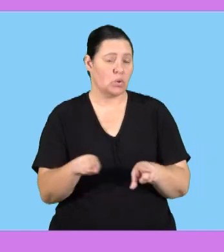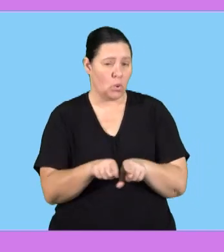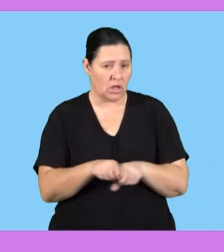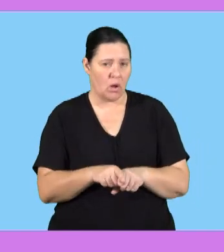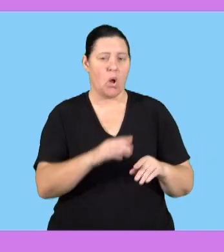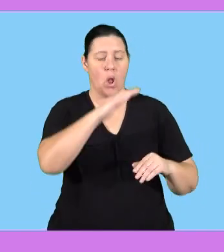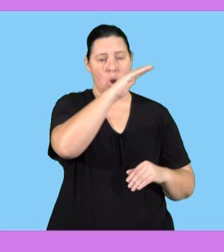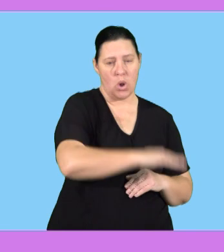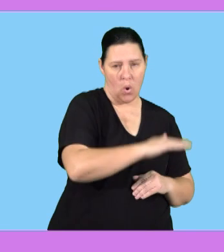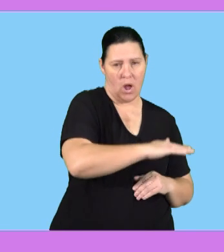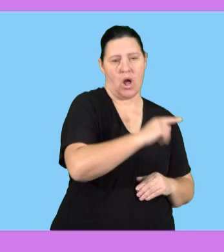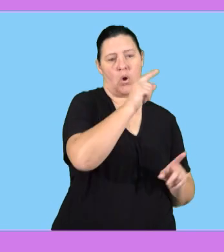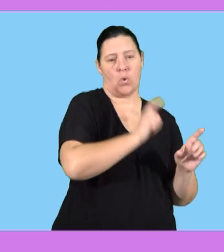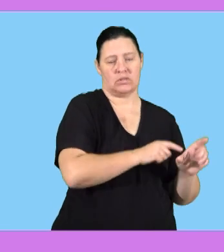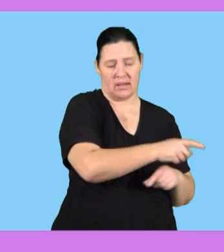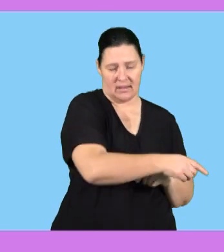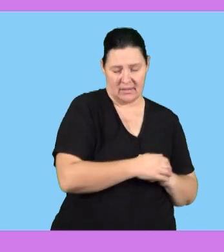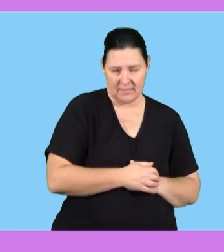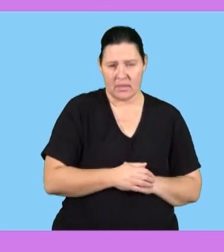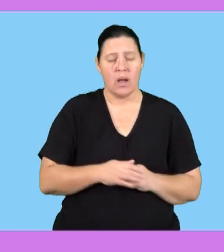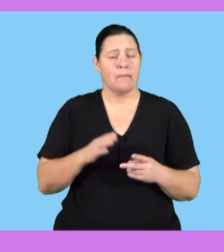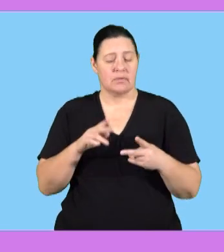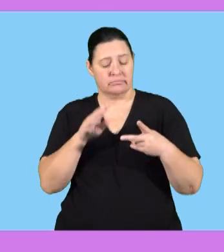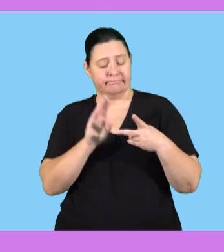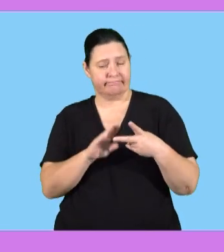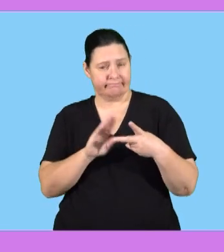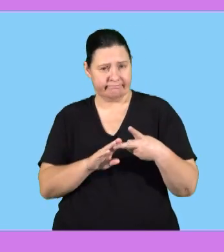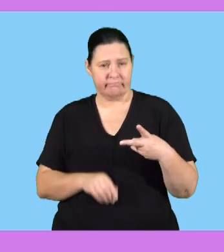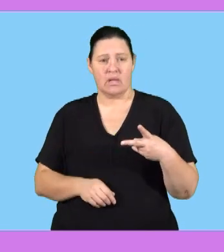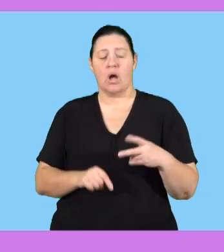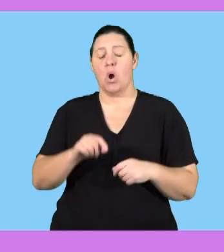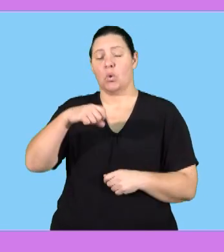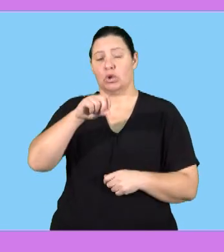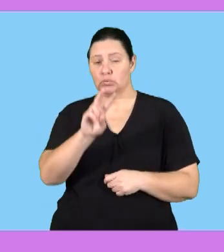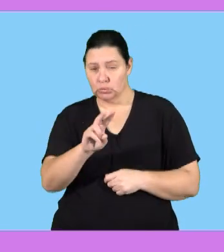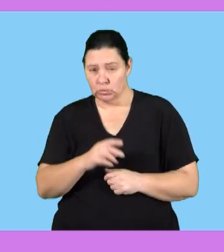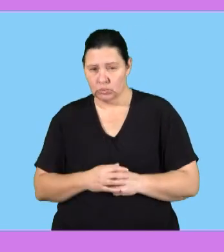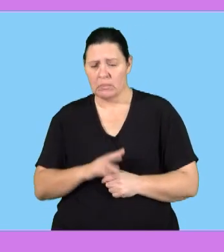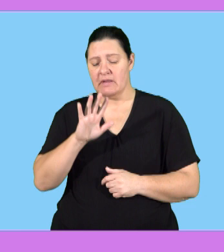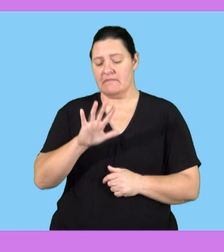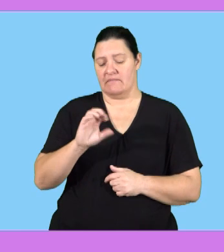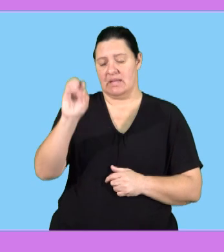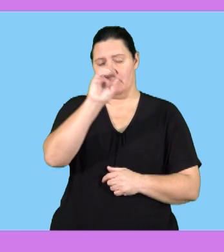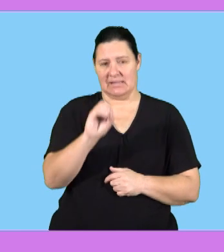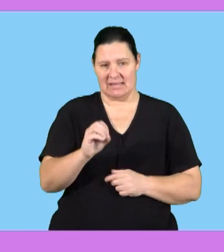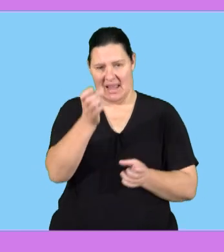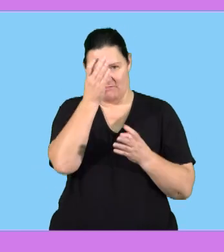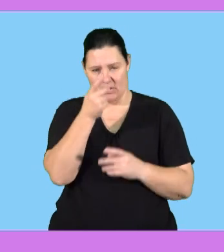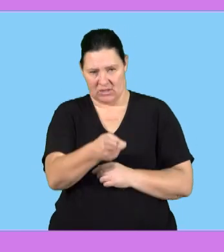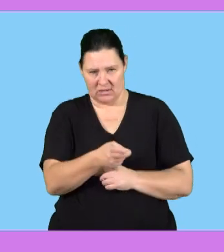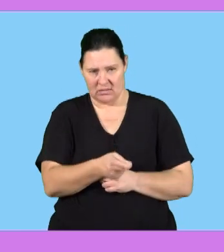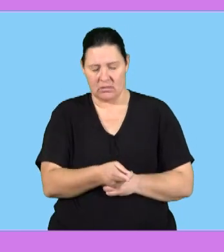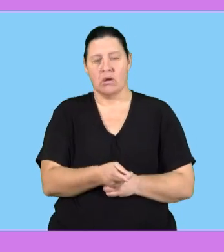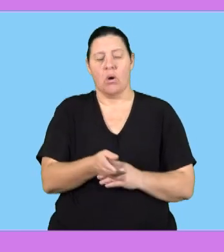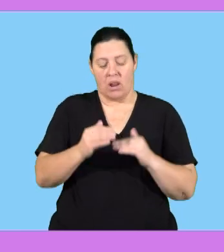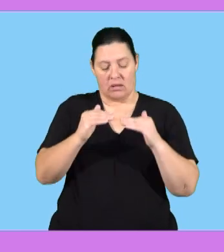as your lower quartile. What else is important? We're going to look at quartile 2. That is 50% of the data will be